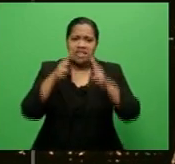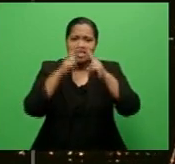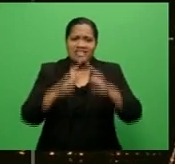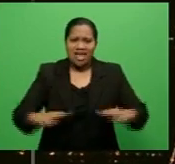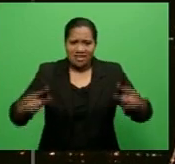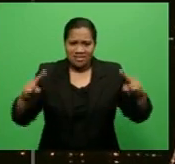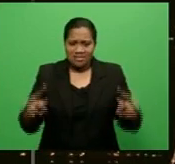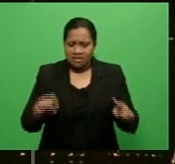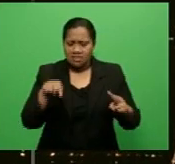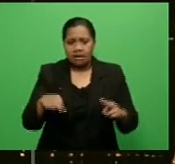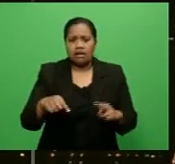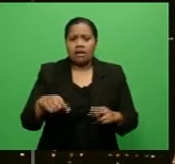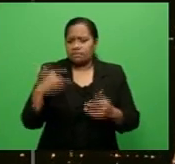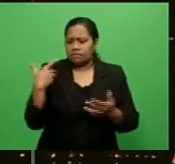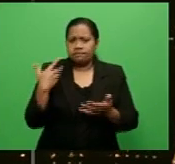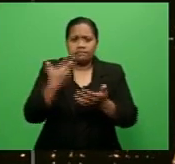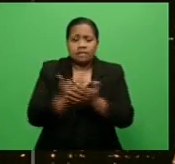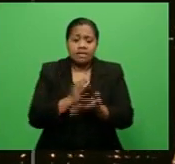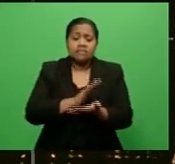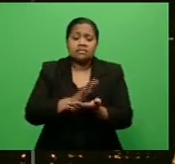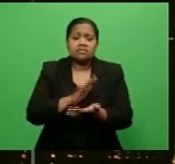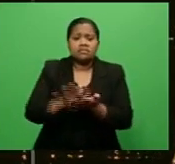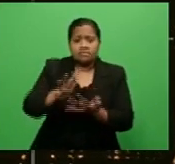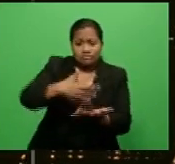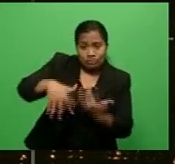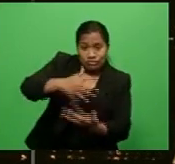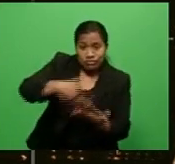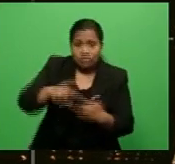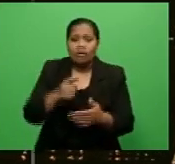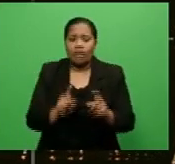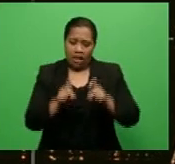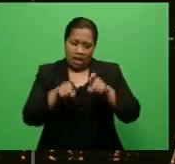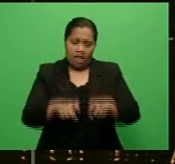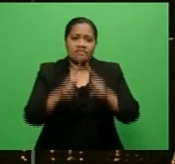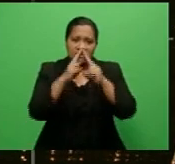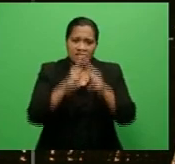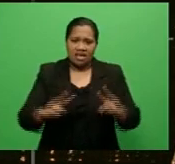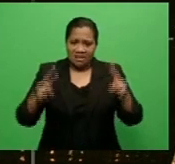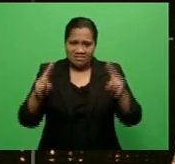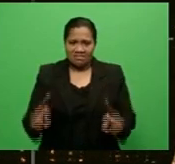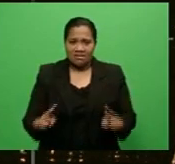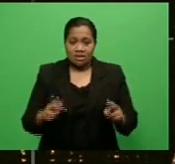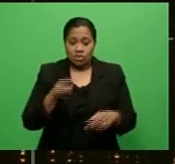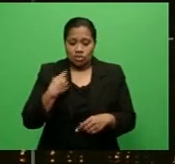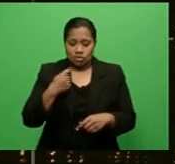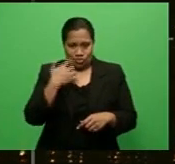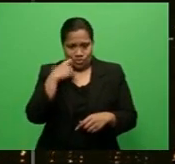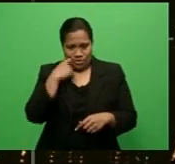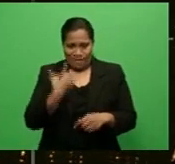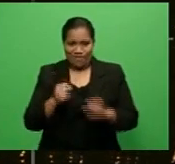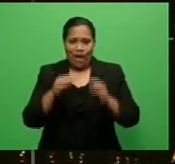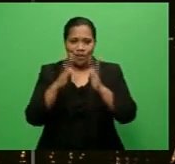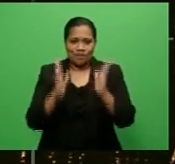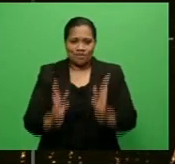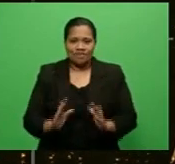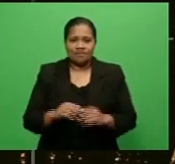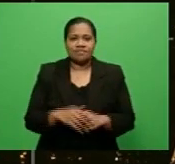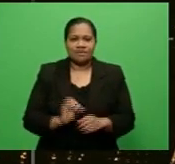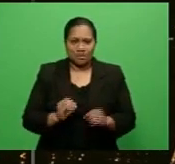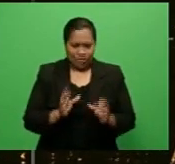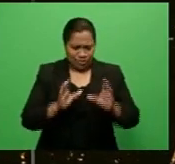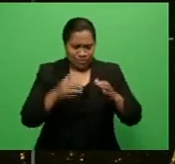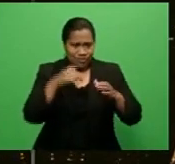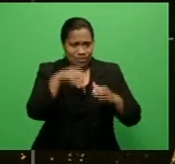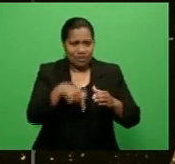Harold damaged their home in Navua, will soon move into a new house. Make a Difference Fiji has been raising funds through charity